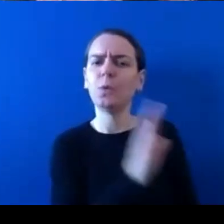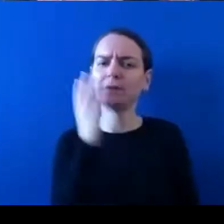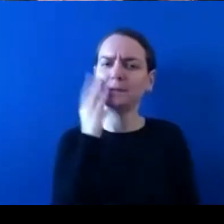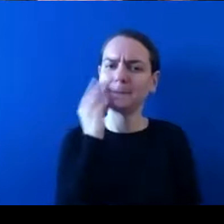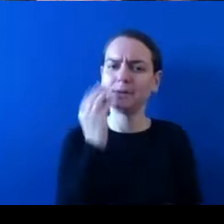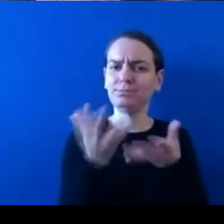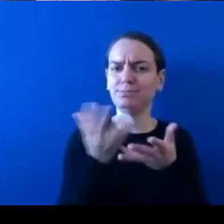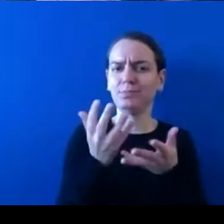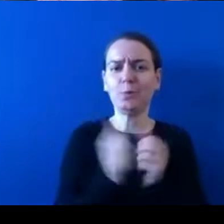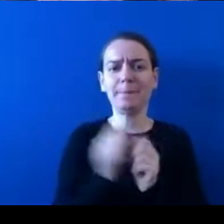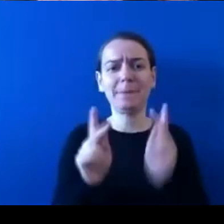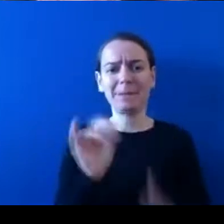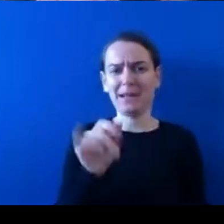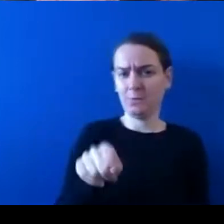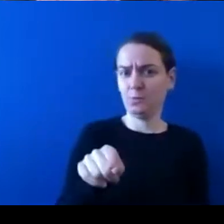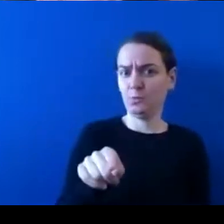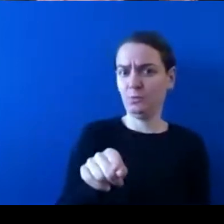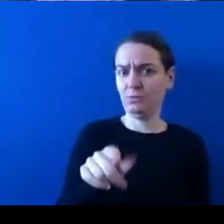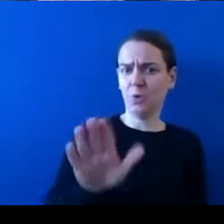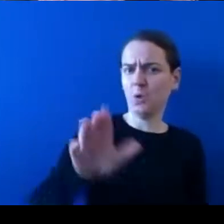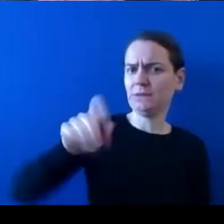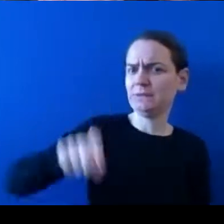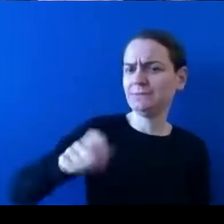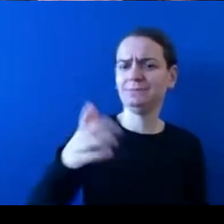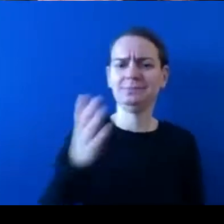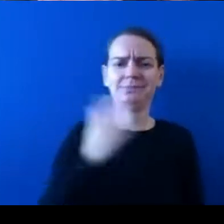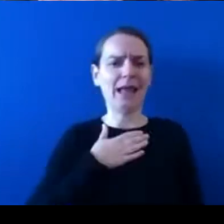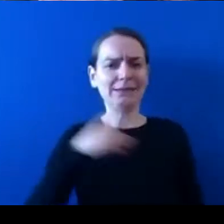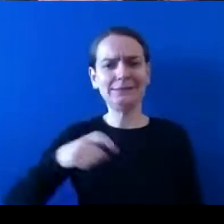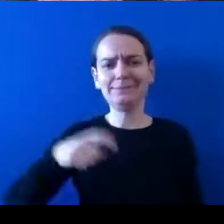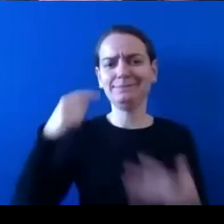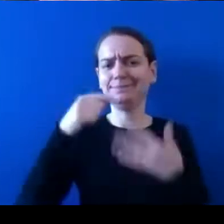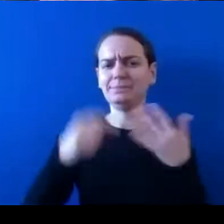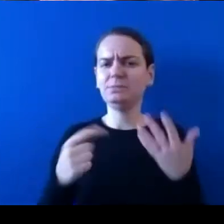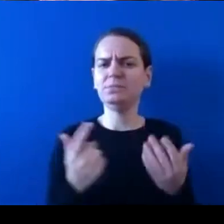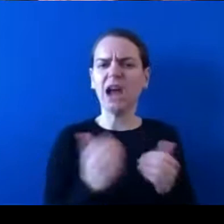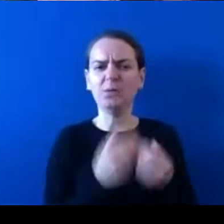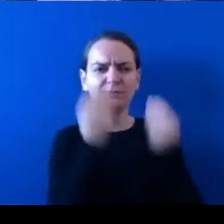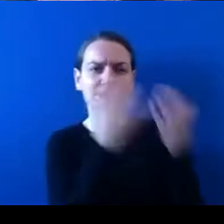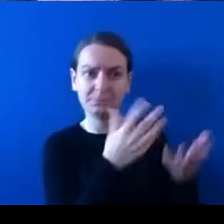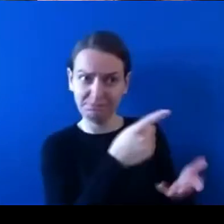You want to develop a realistic plan for college, accommodation plan for college.